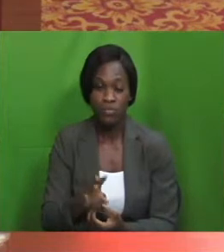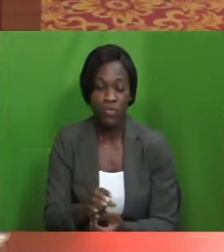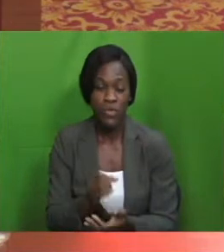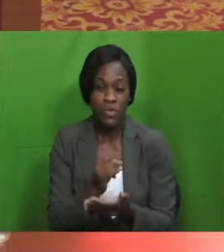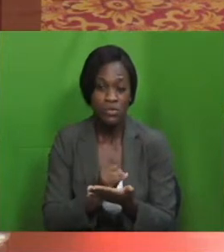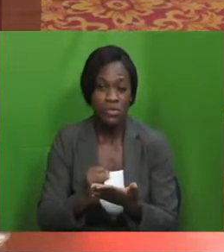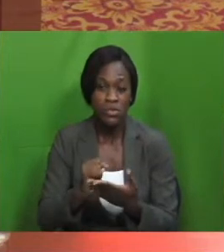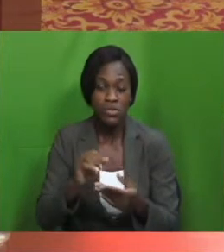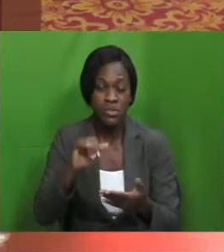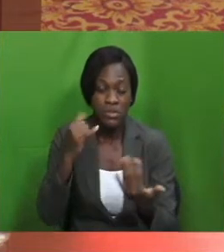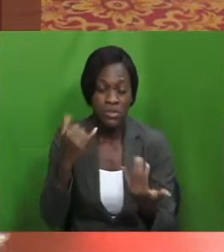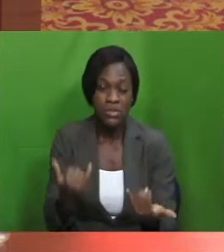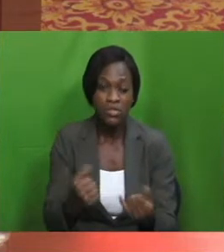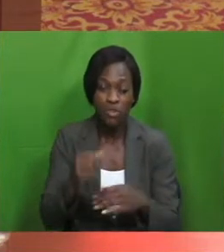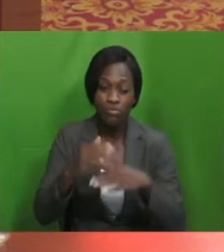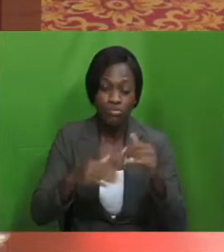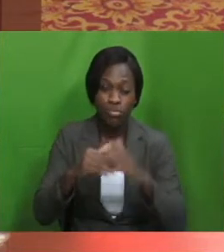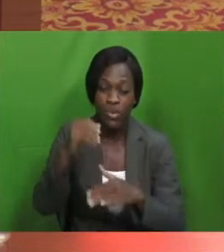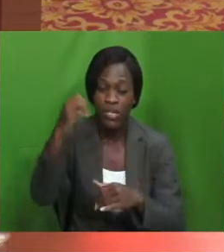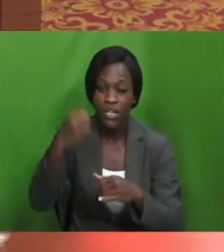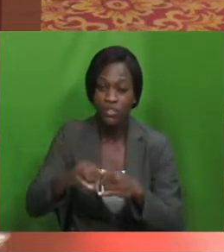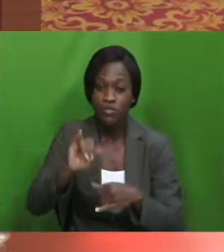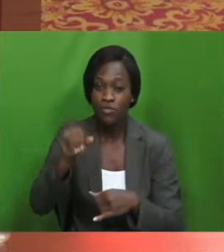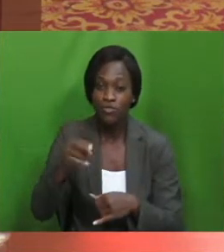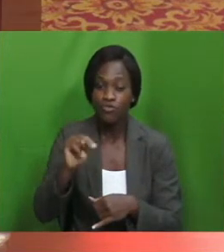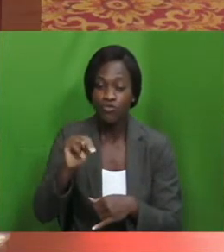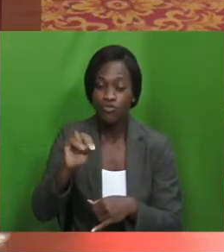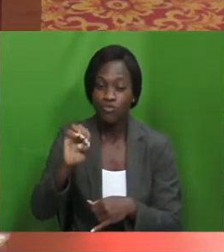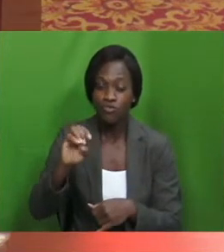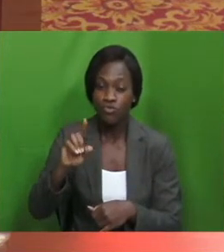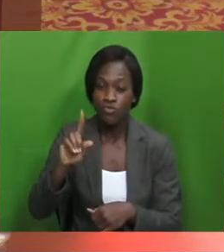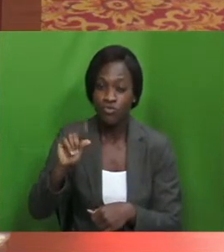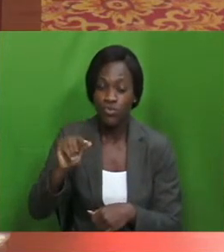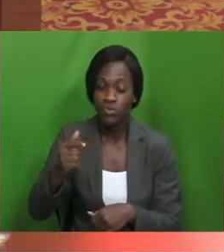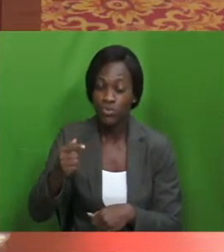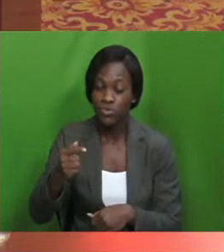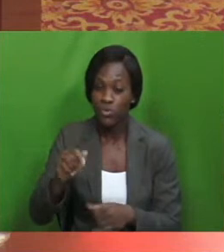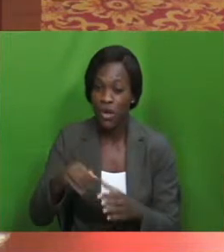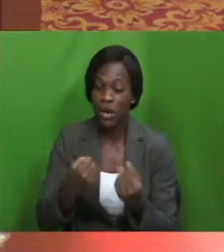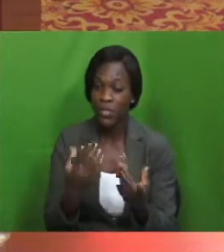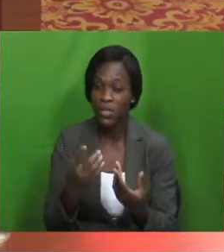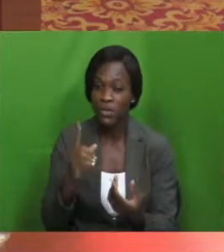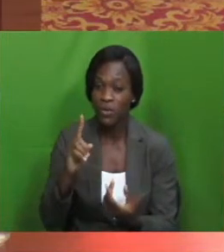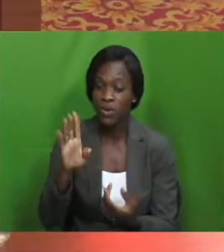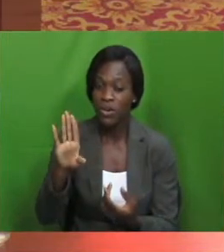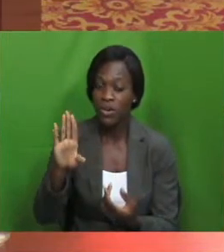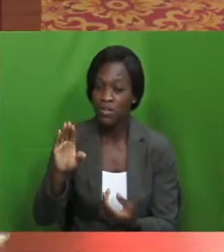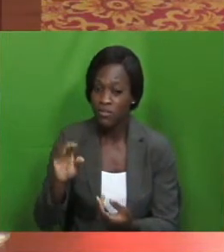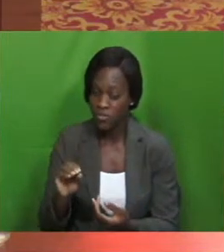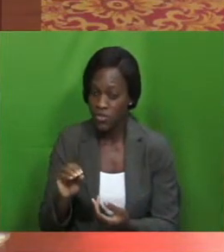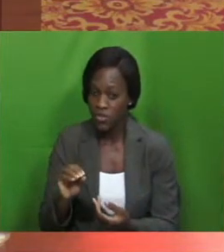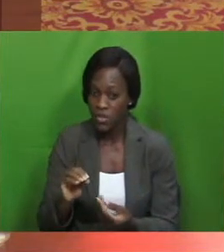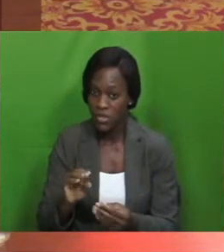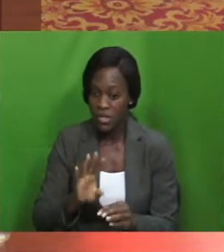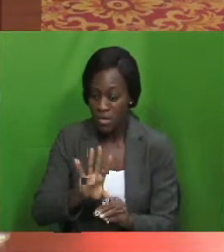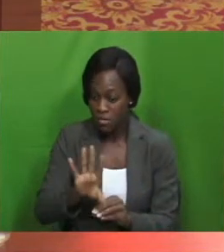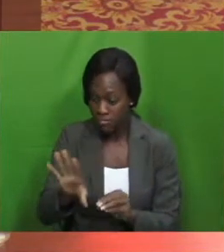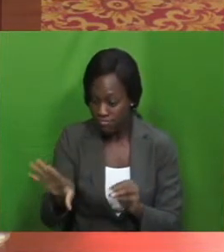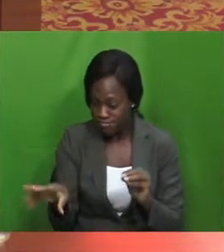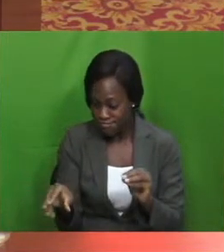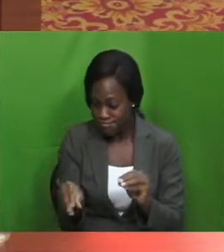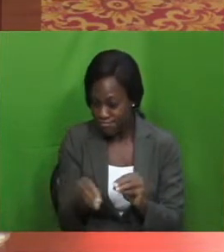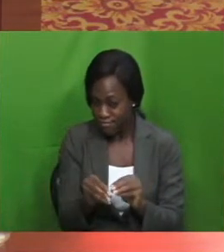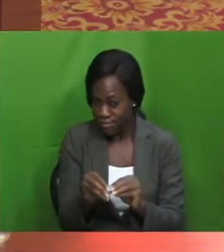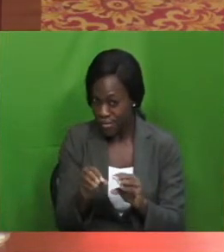under construction at the end of June 2021 are 150. This brings the total number of 1D,